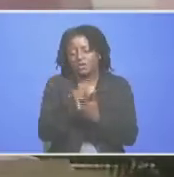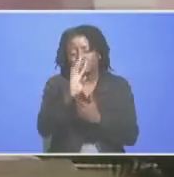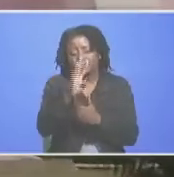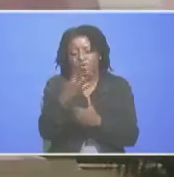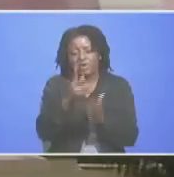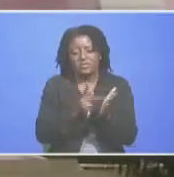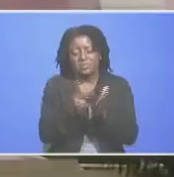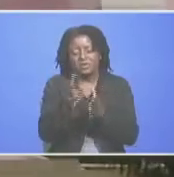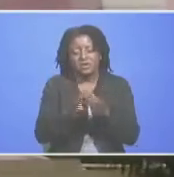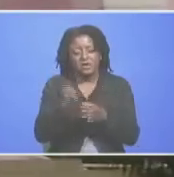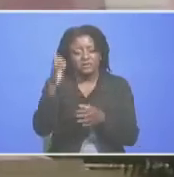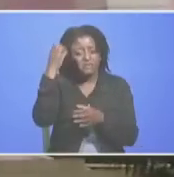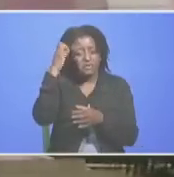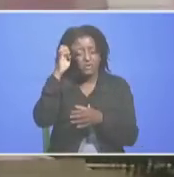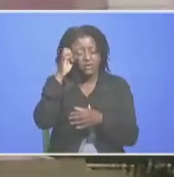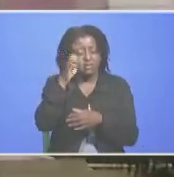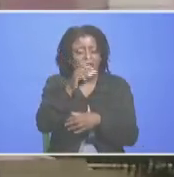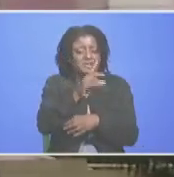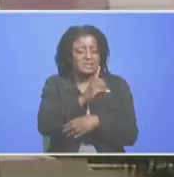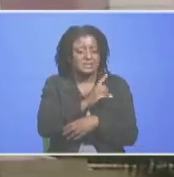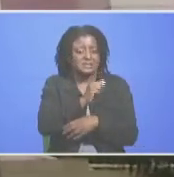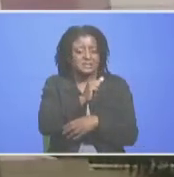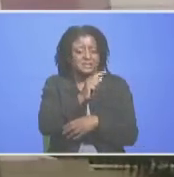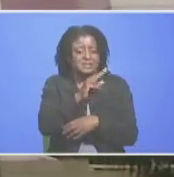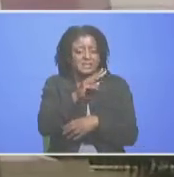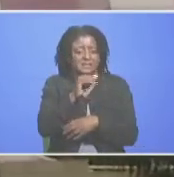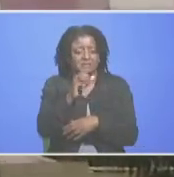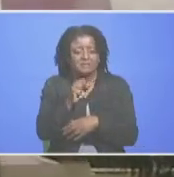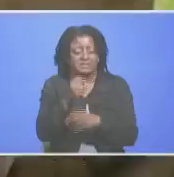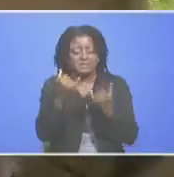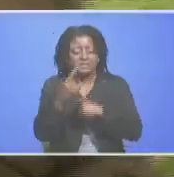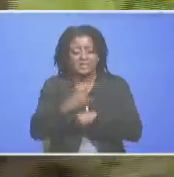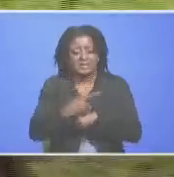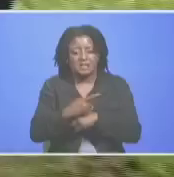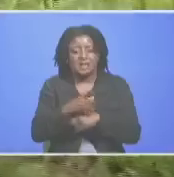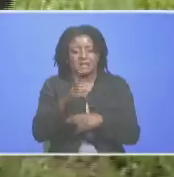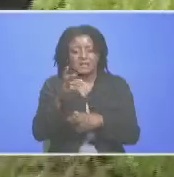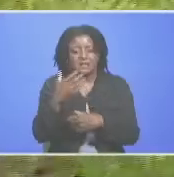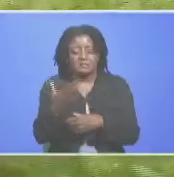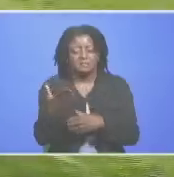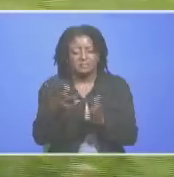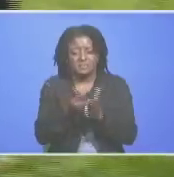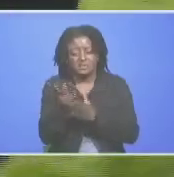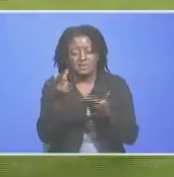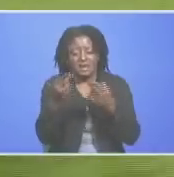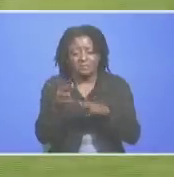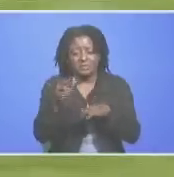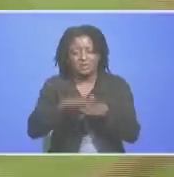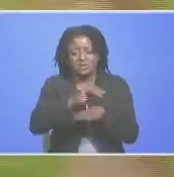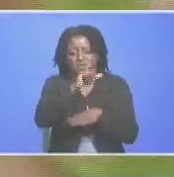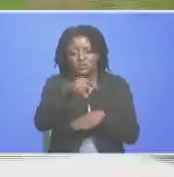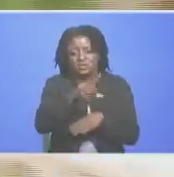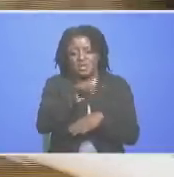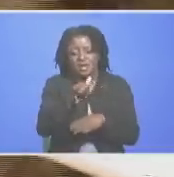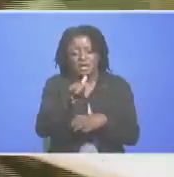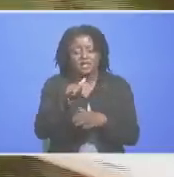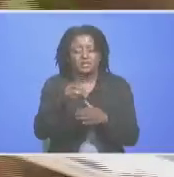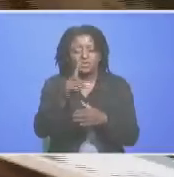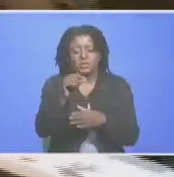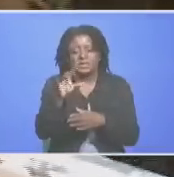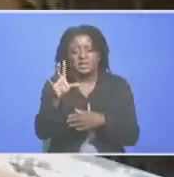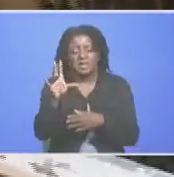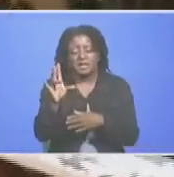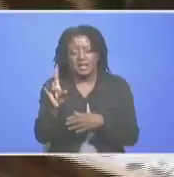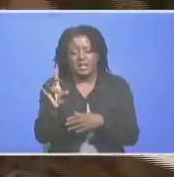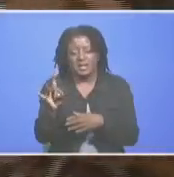Ernest Davis in the magistrate's court today. However, according to police, the incident happened on July 28th at Potterski Dock. The men were